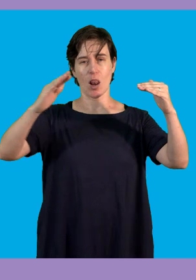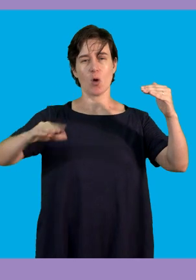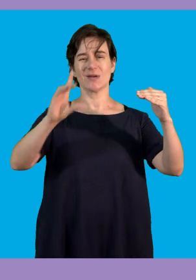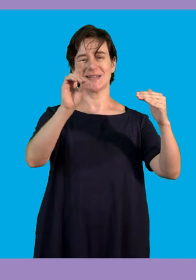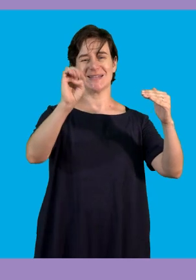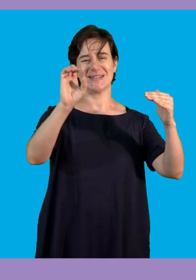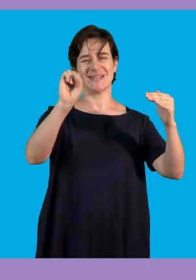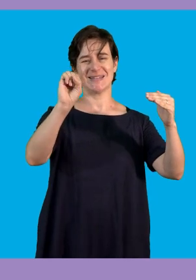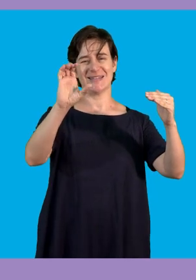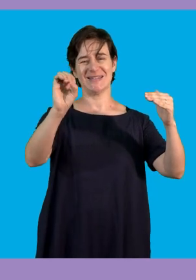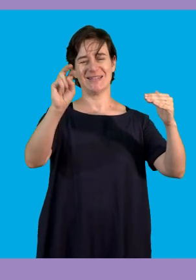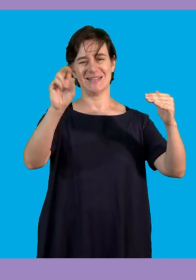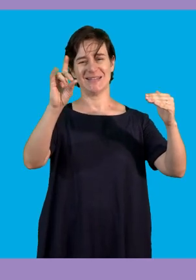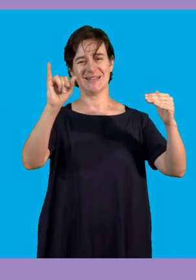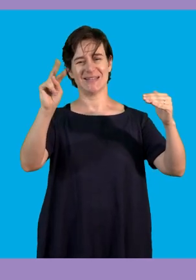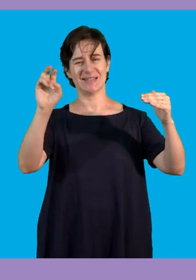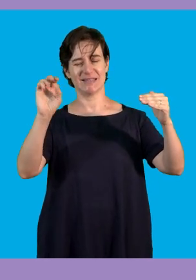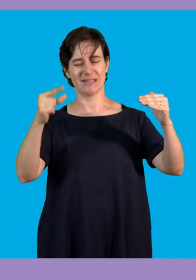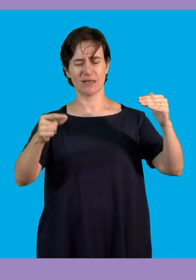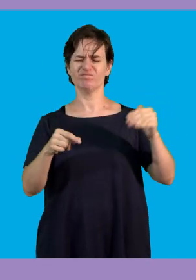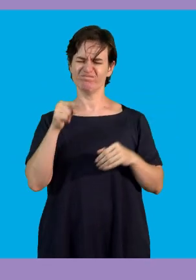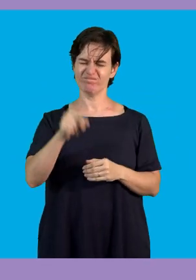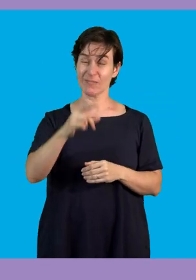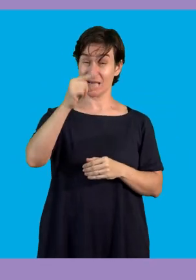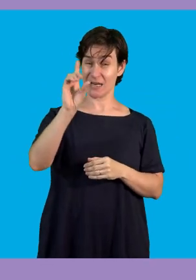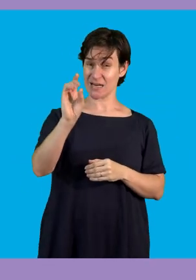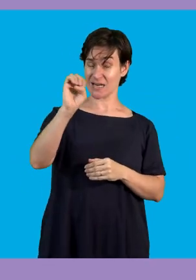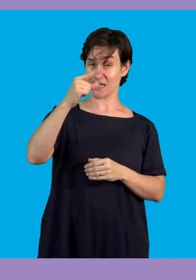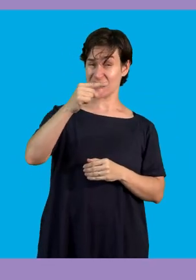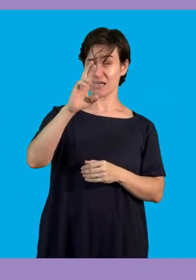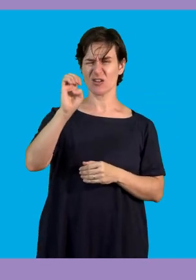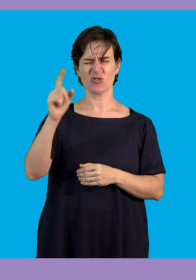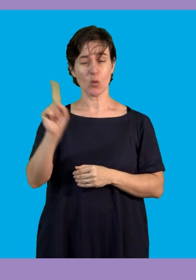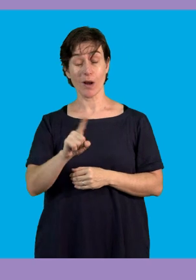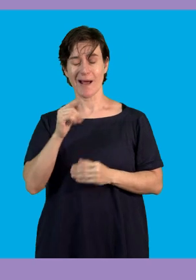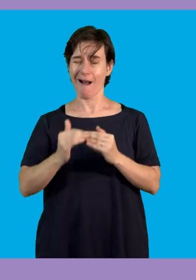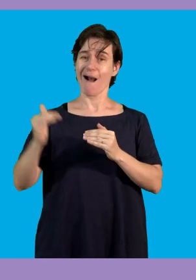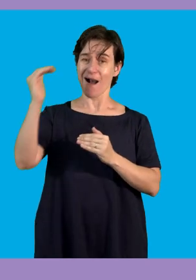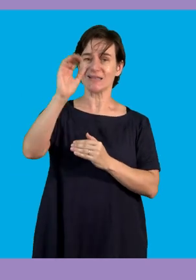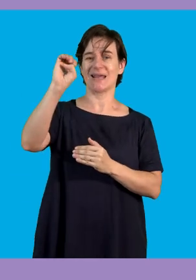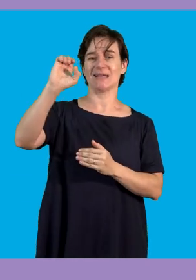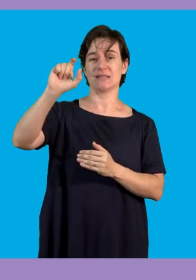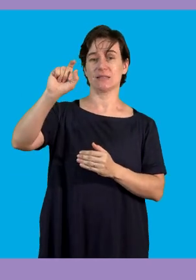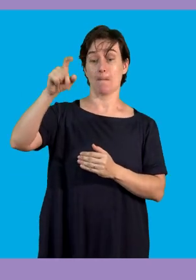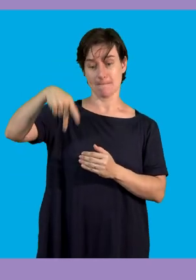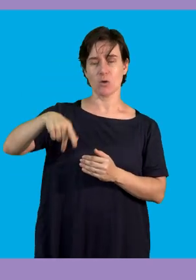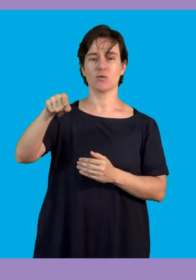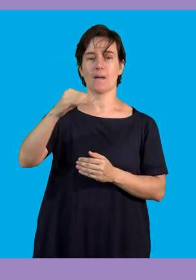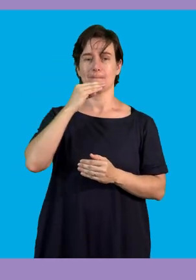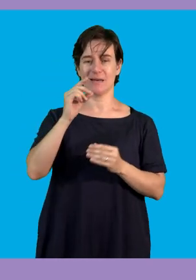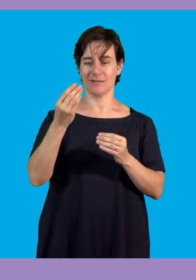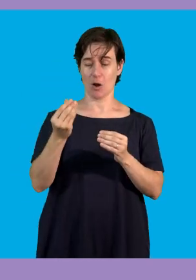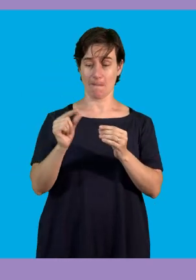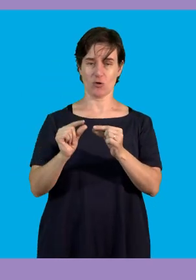what is the degree of that expression? That degree would be the highest exponent, which is 3.